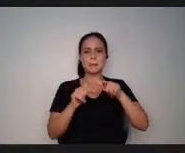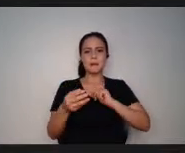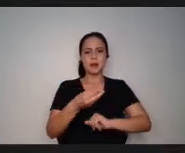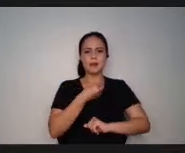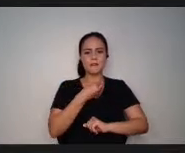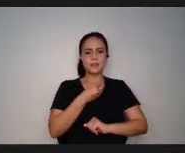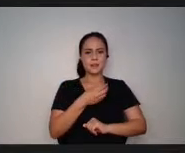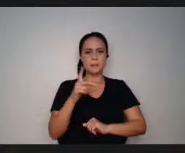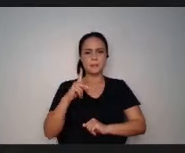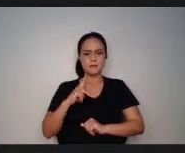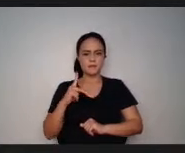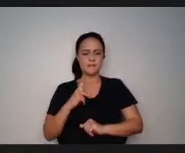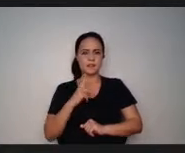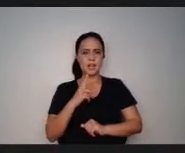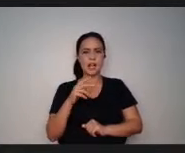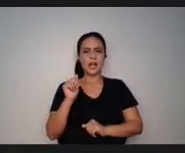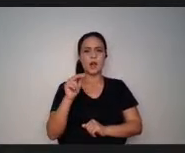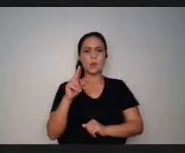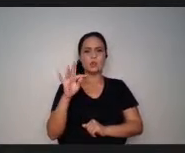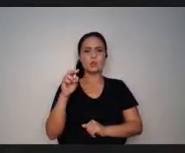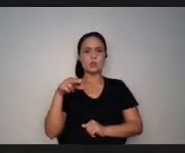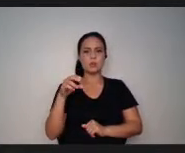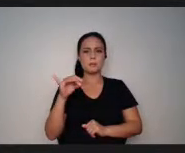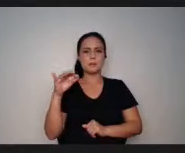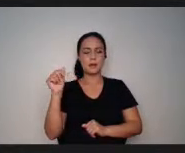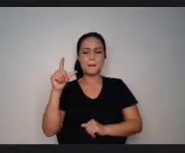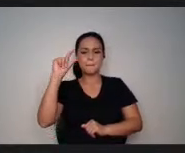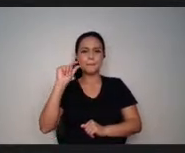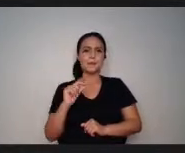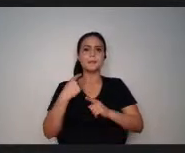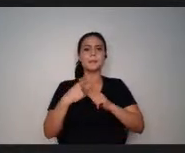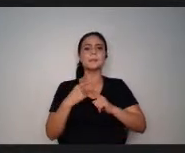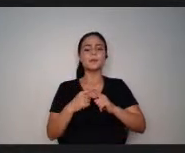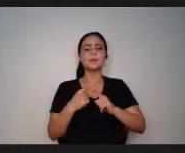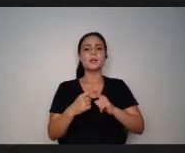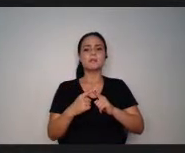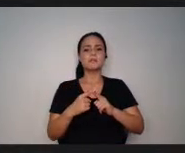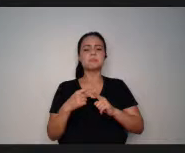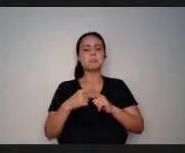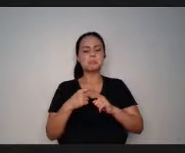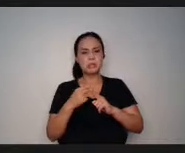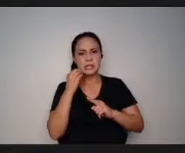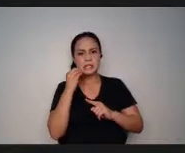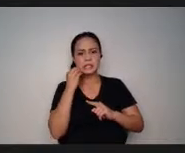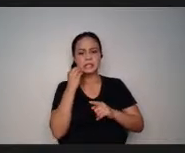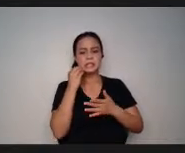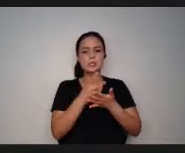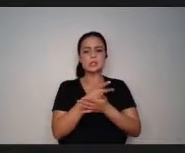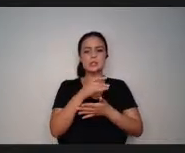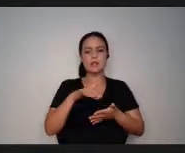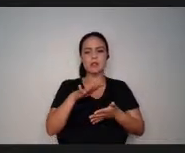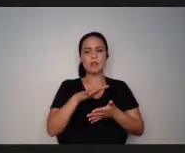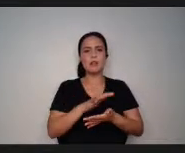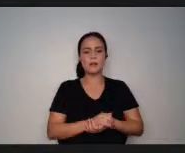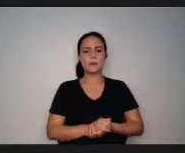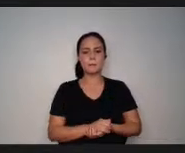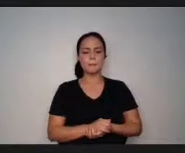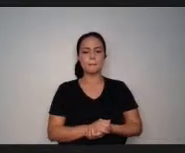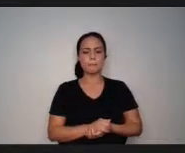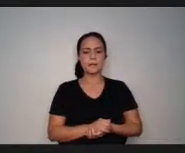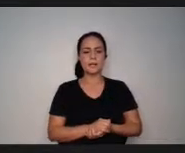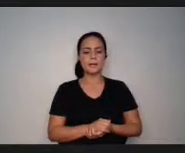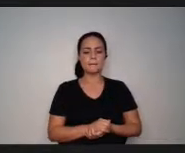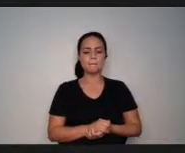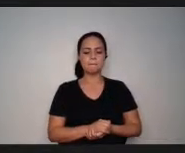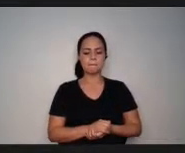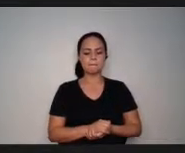of the work day into your social life. Autonomy is minimal. Why? Because